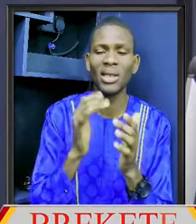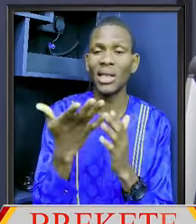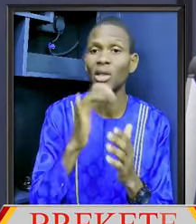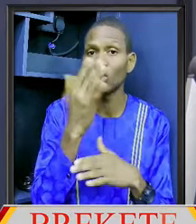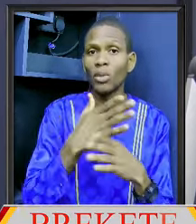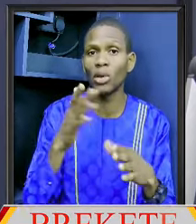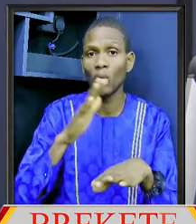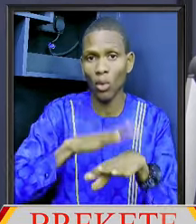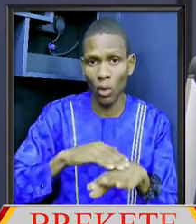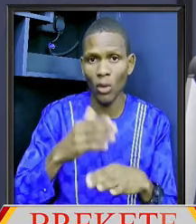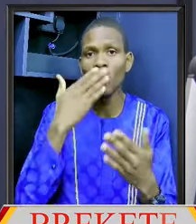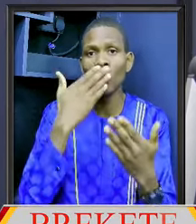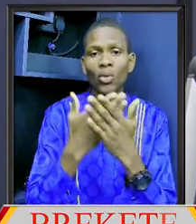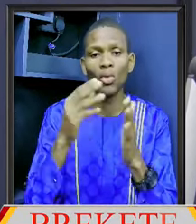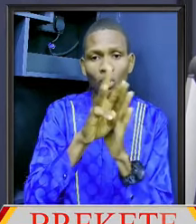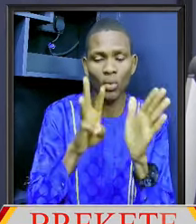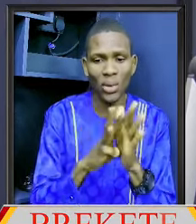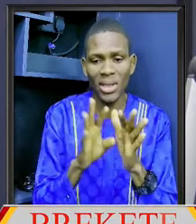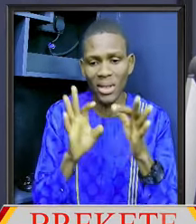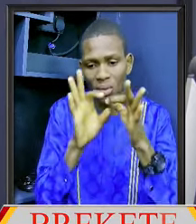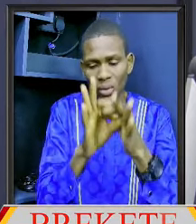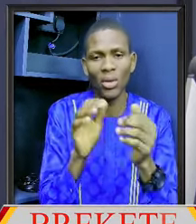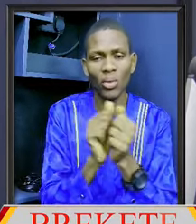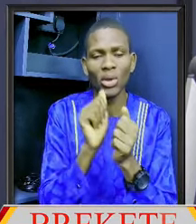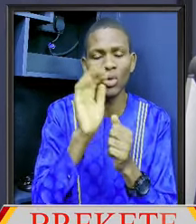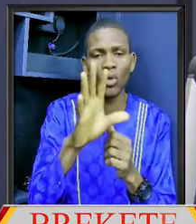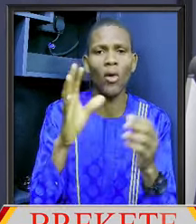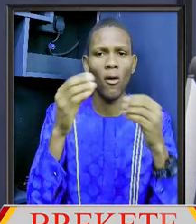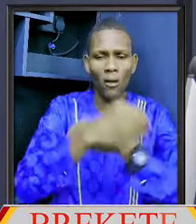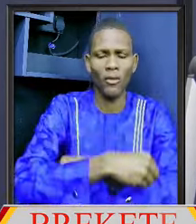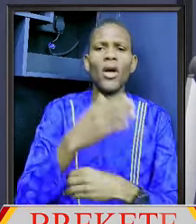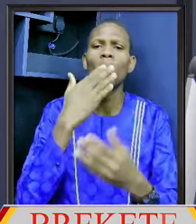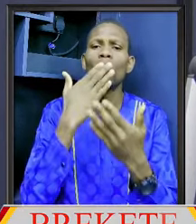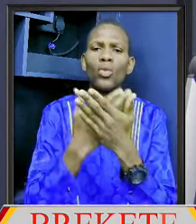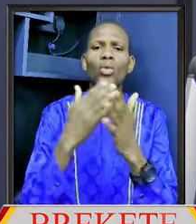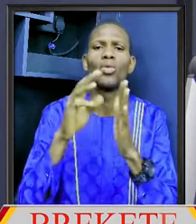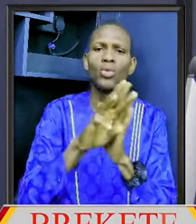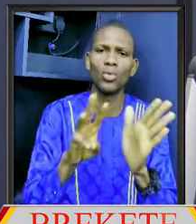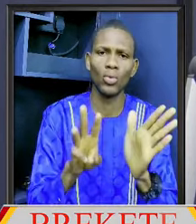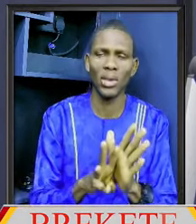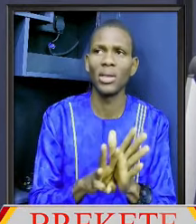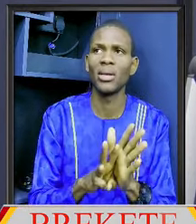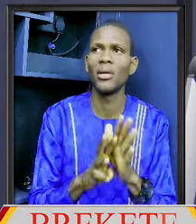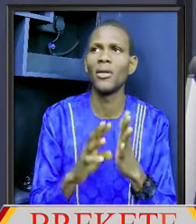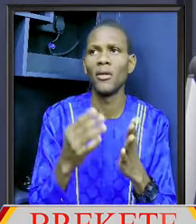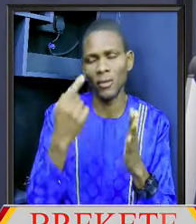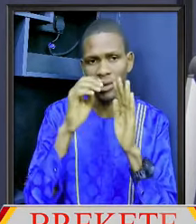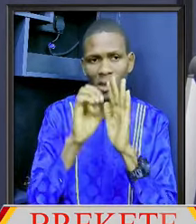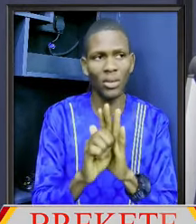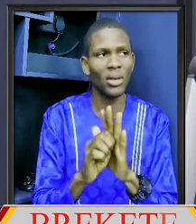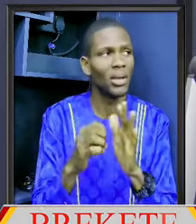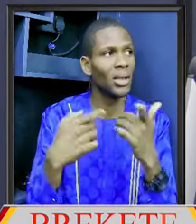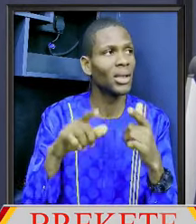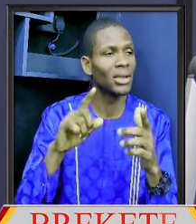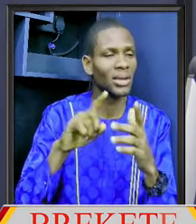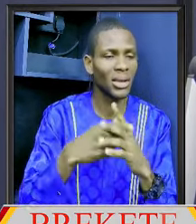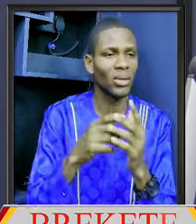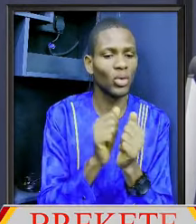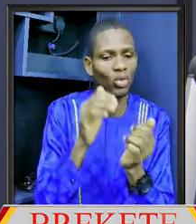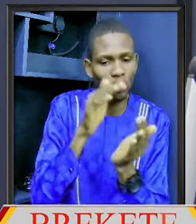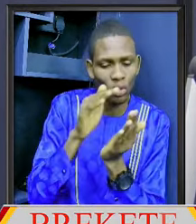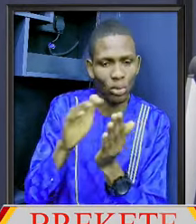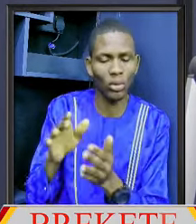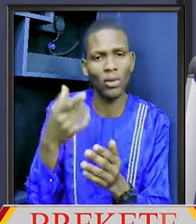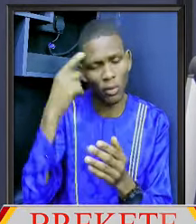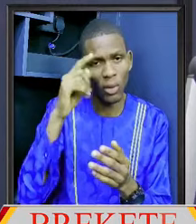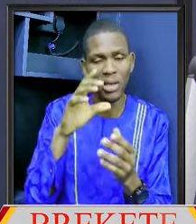Goodwill. If make I start with small ones, say then give